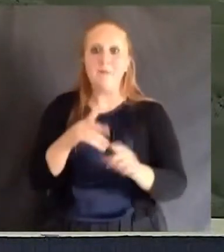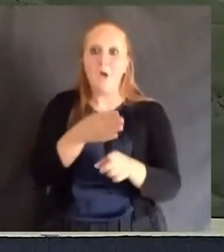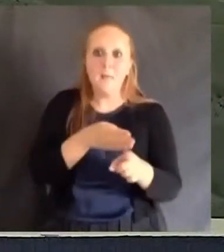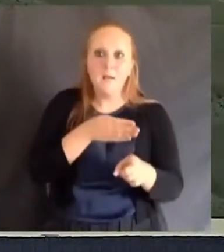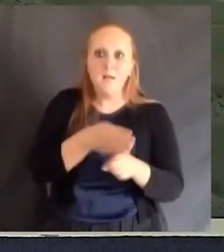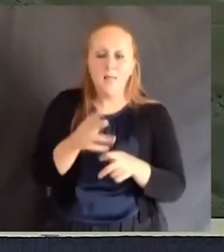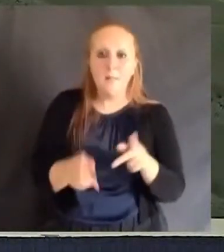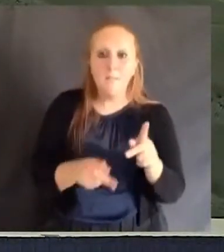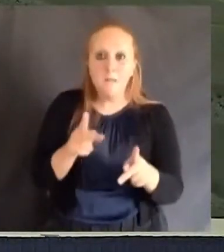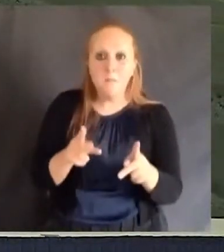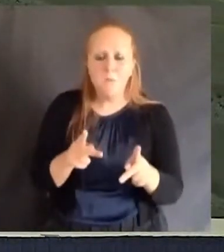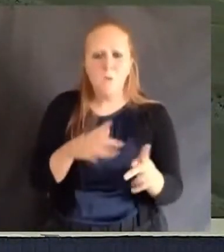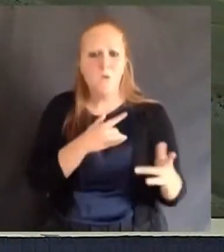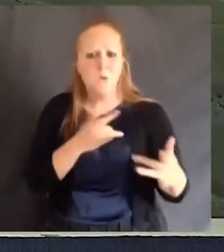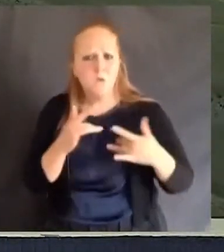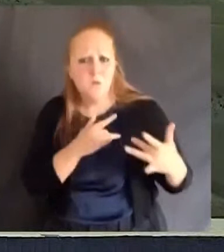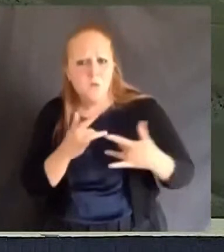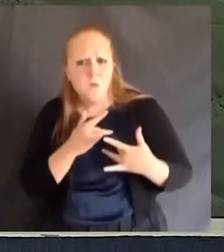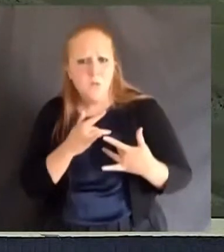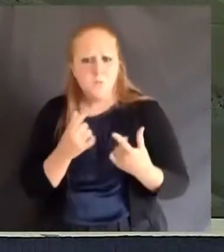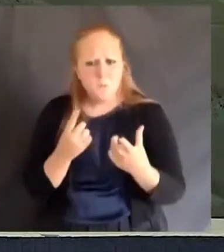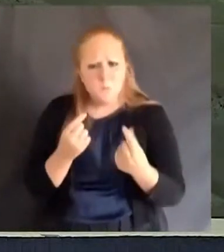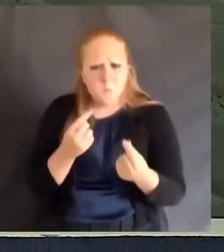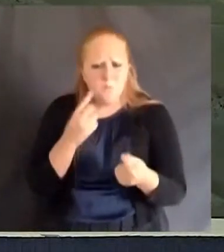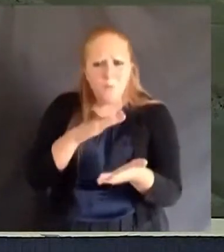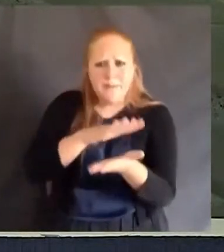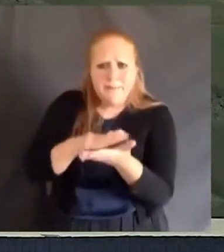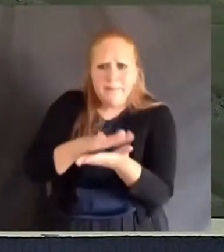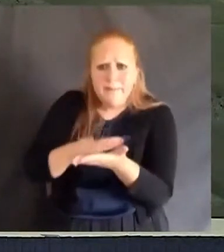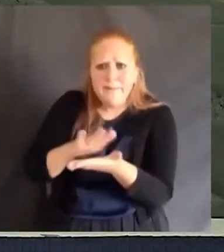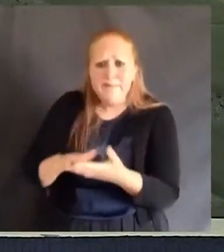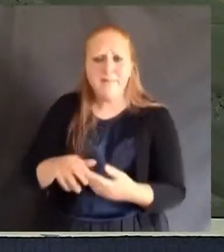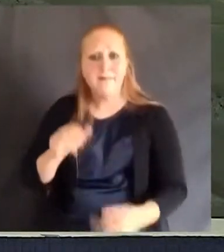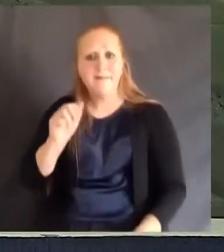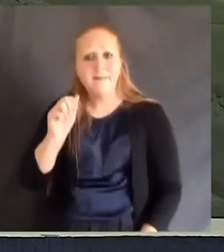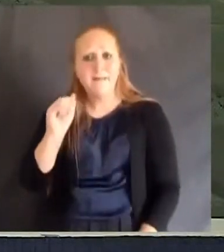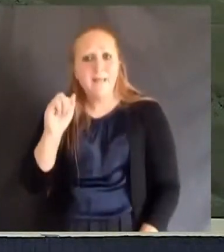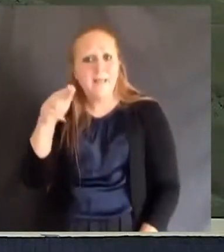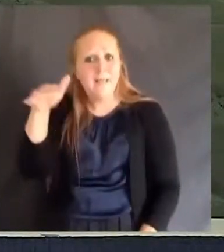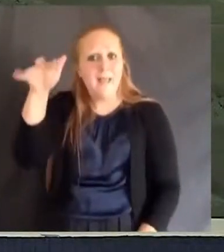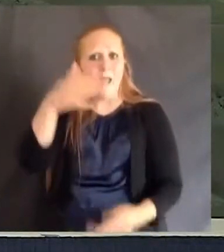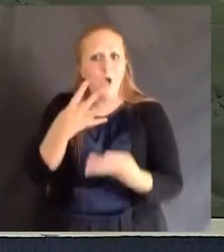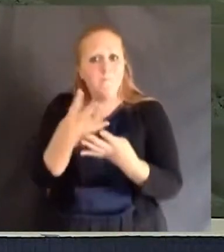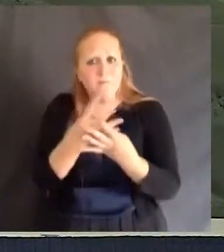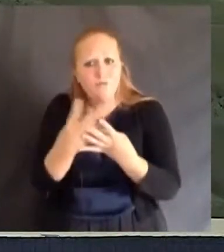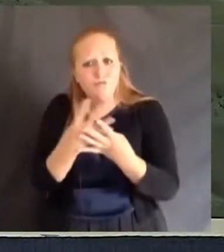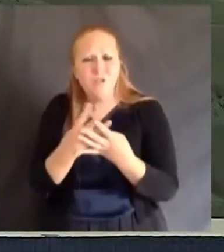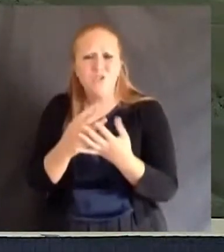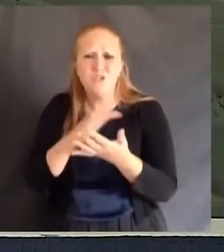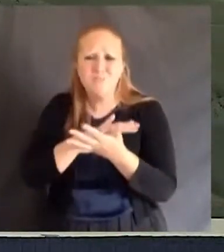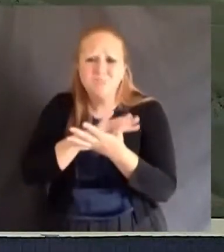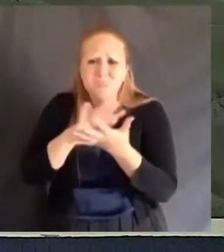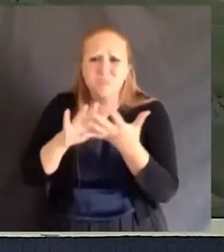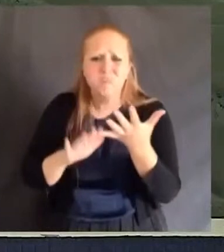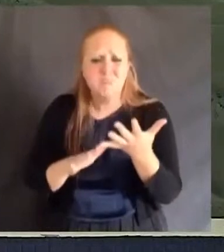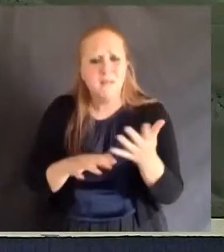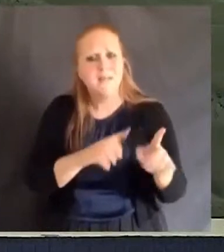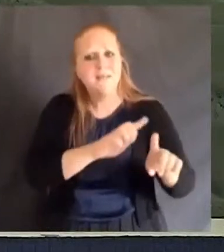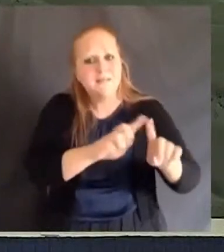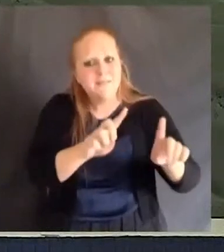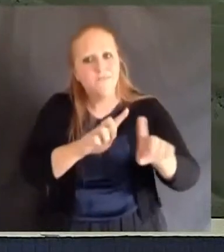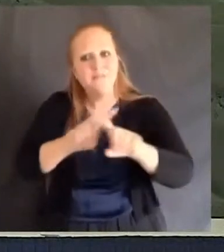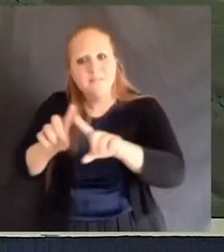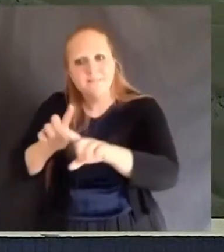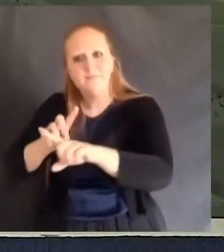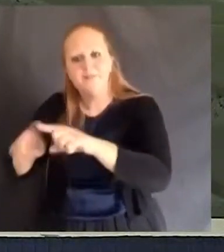have questions about cleaning protocols, air filtration systems, etc. So that